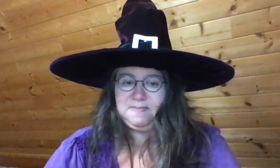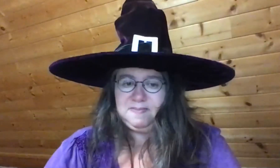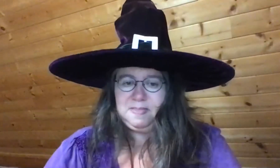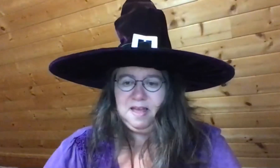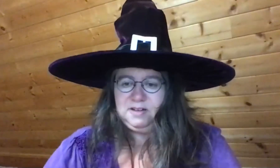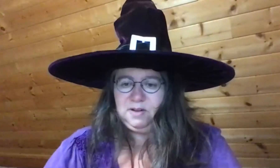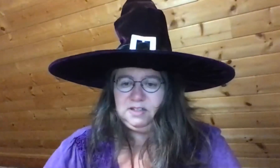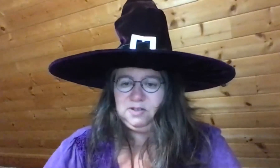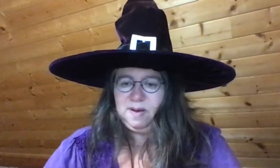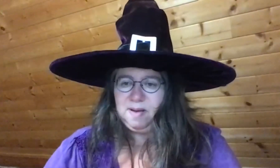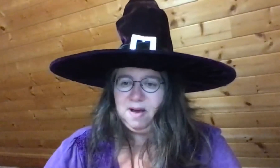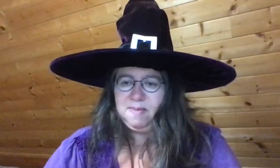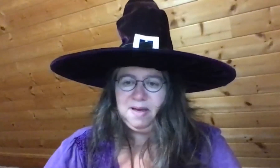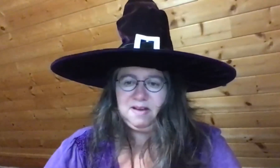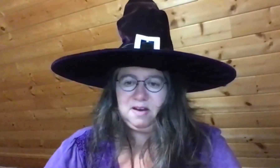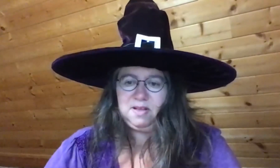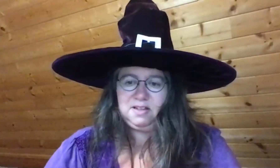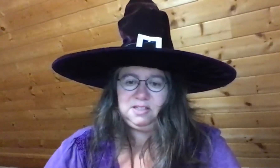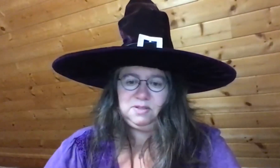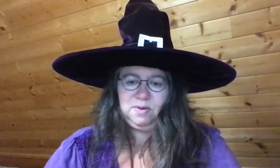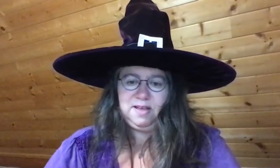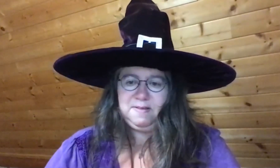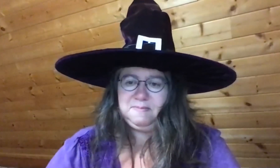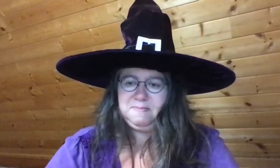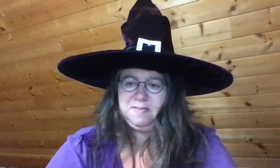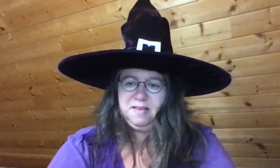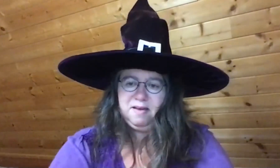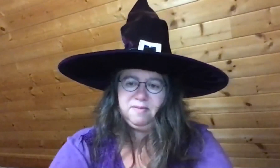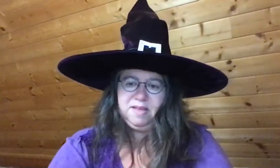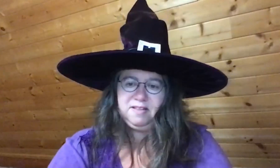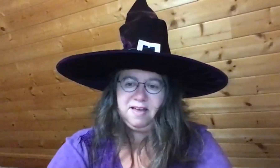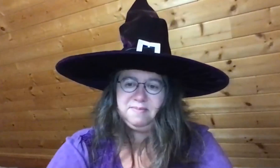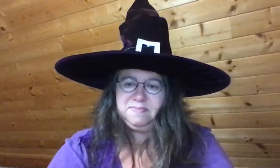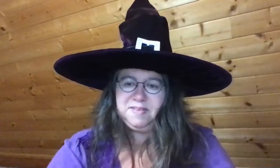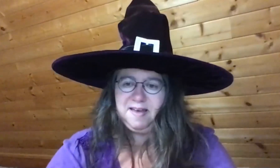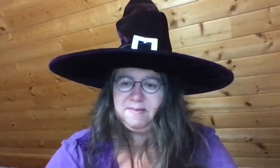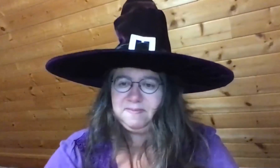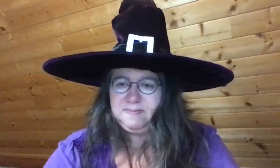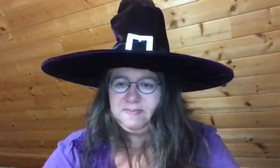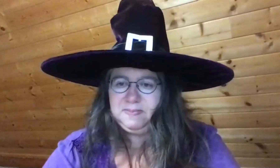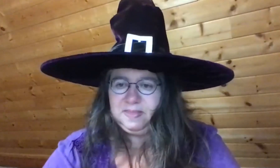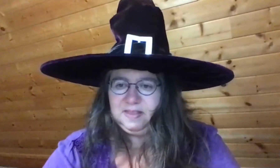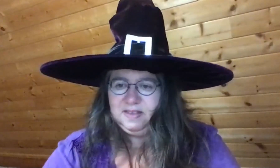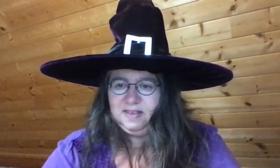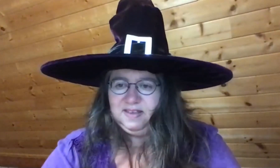Yeah. Totally true about my mom, about not knowing that she was worthy to be in the light. Yeah.